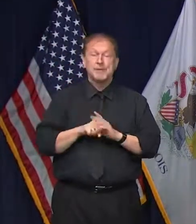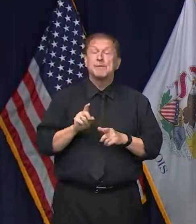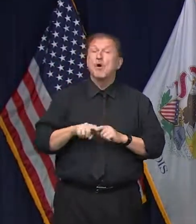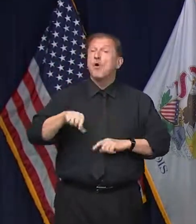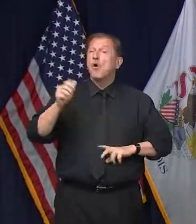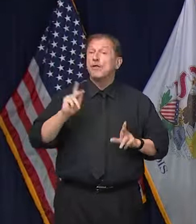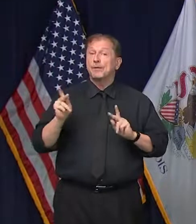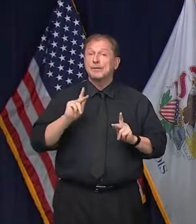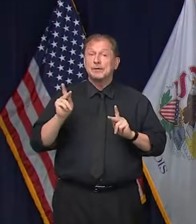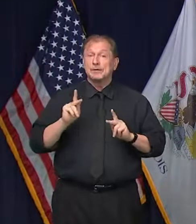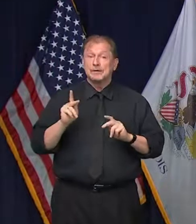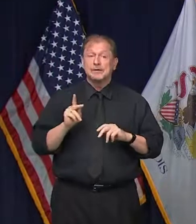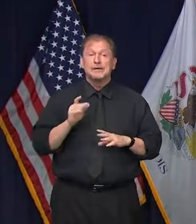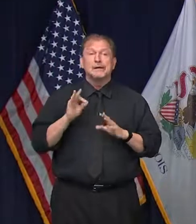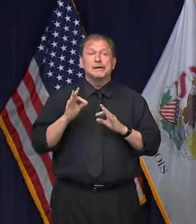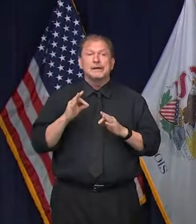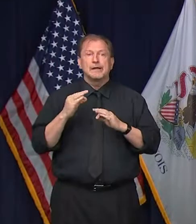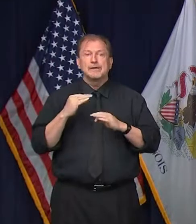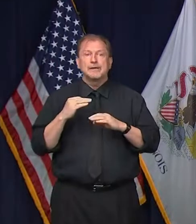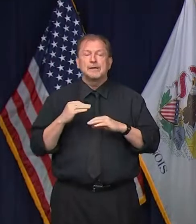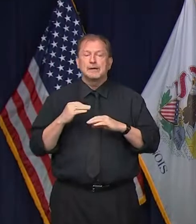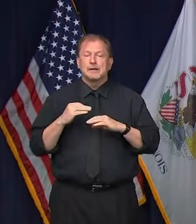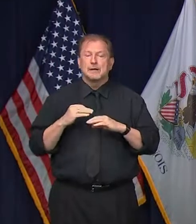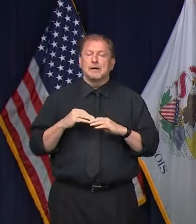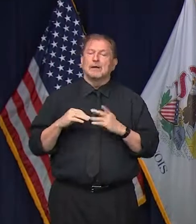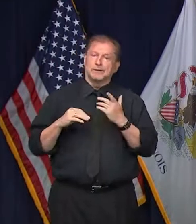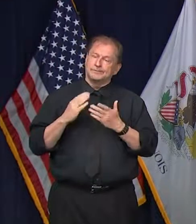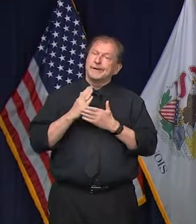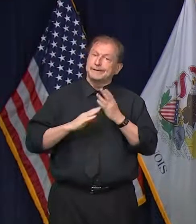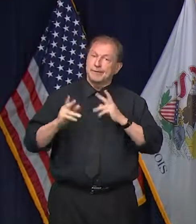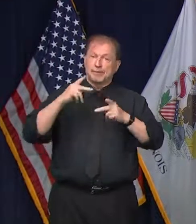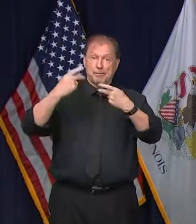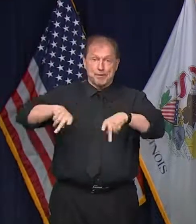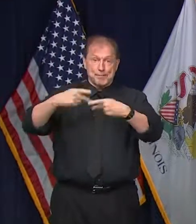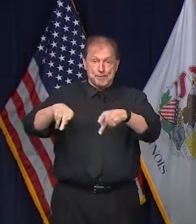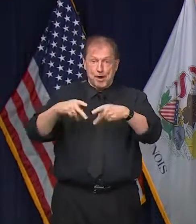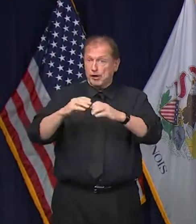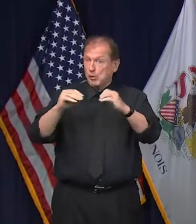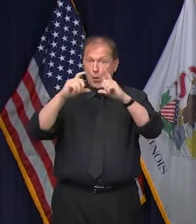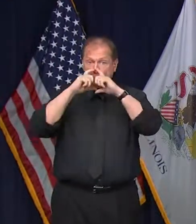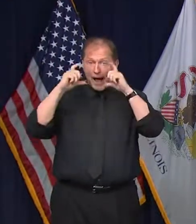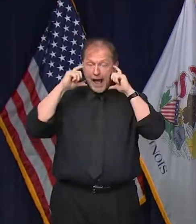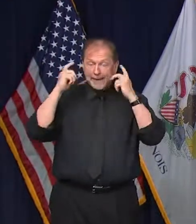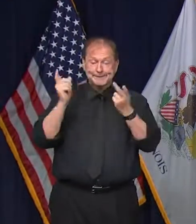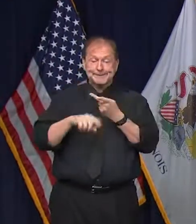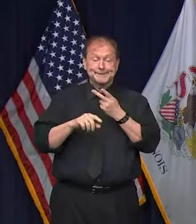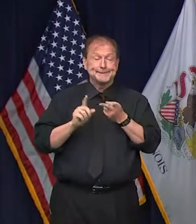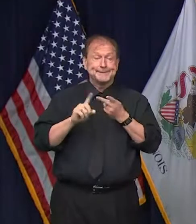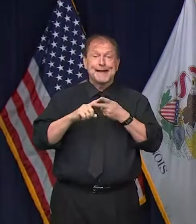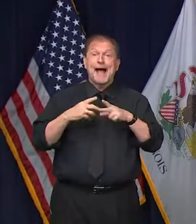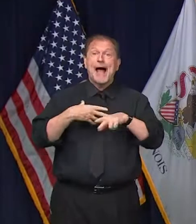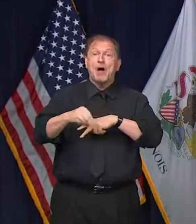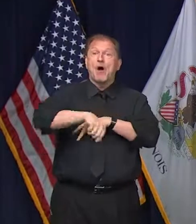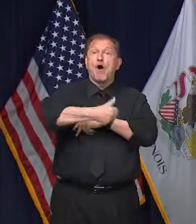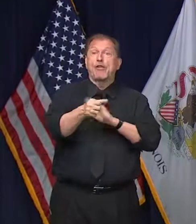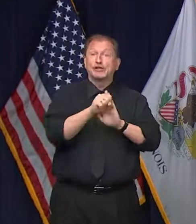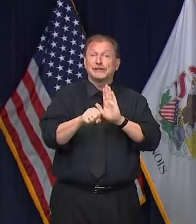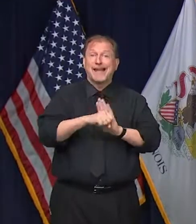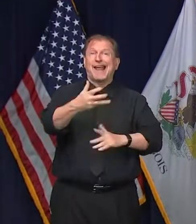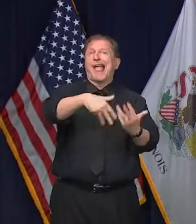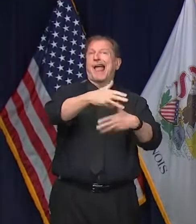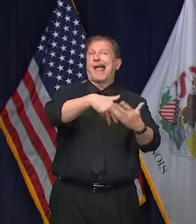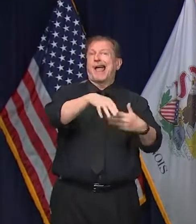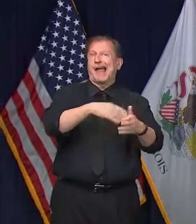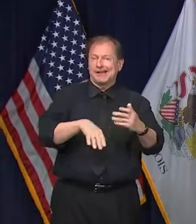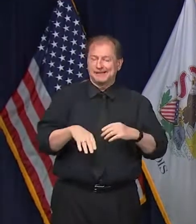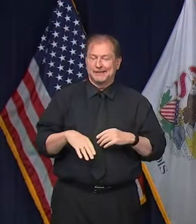and partying in, not wearing masks, leaving the state, doing things that are essentially against the rules here in Illinois, but